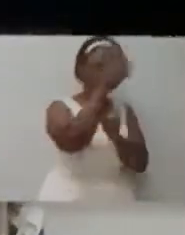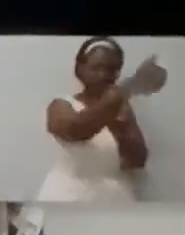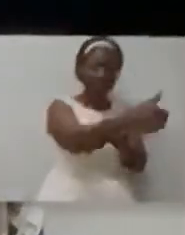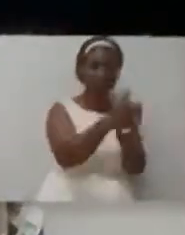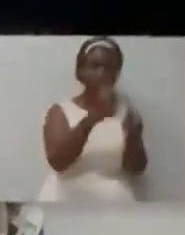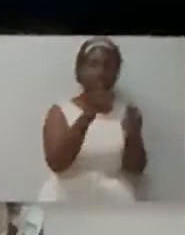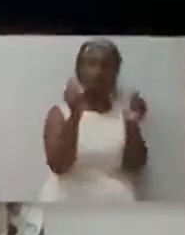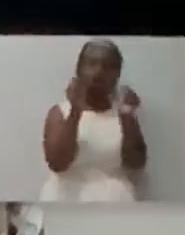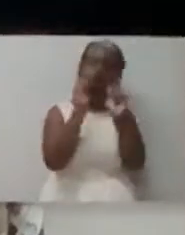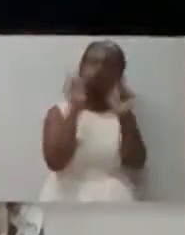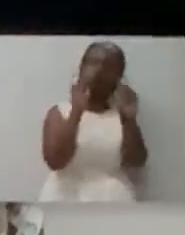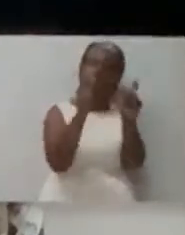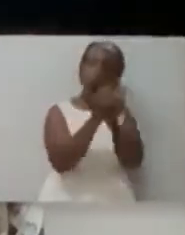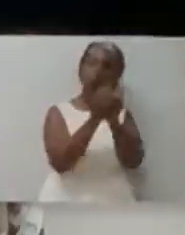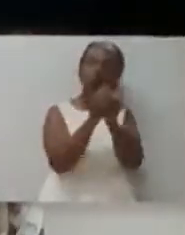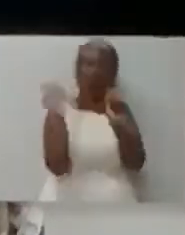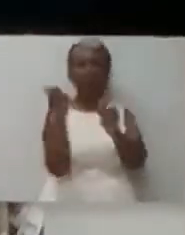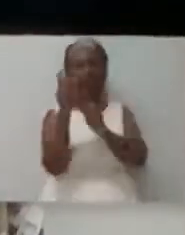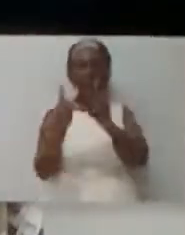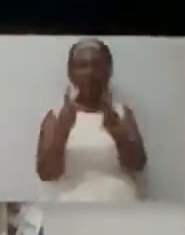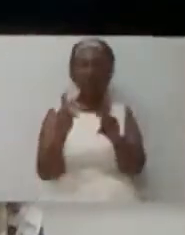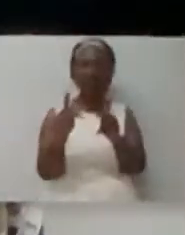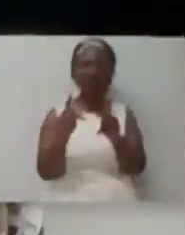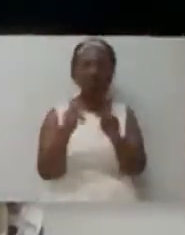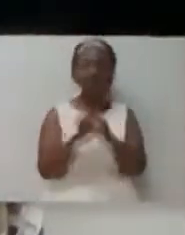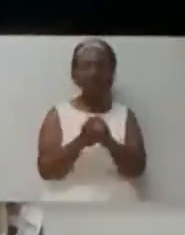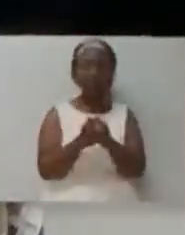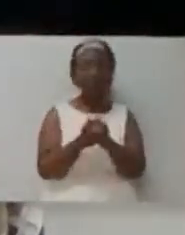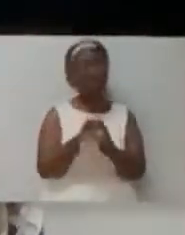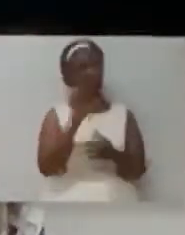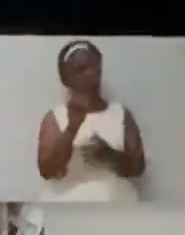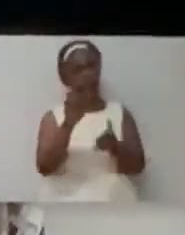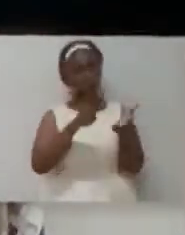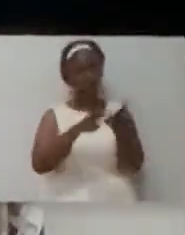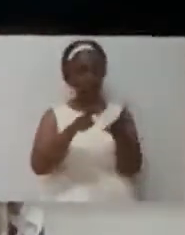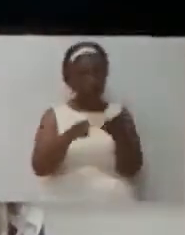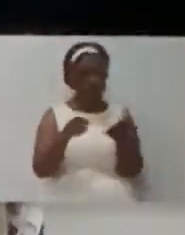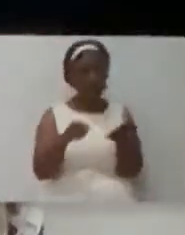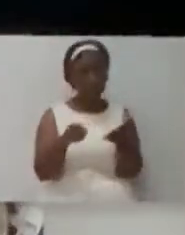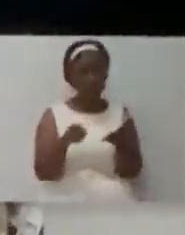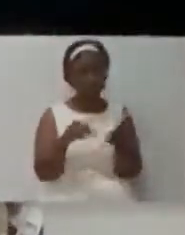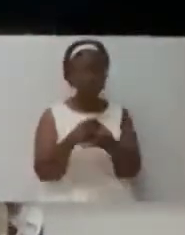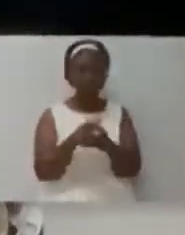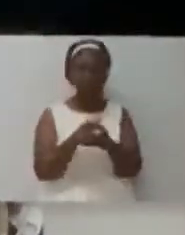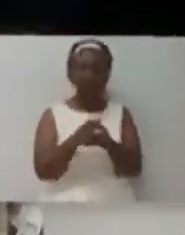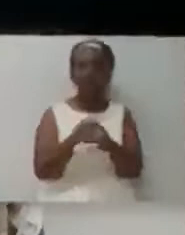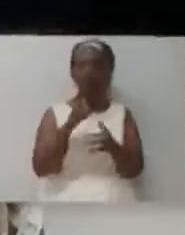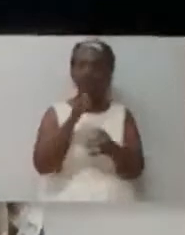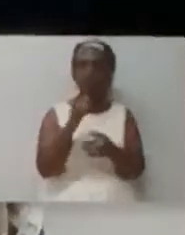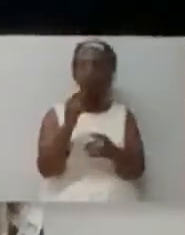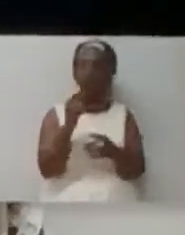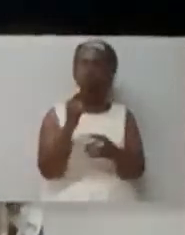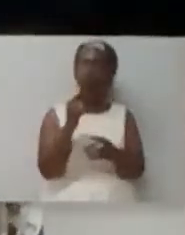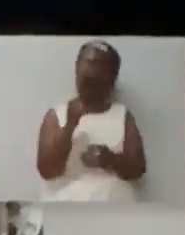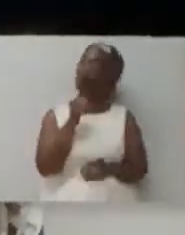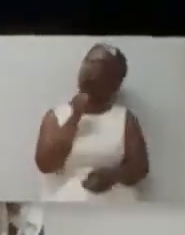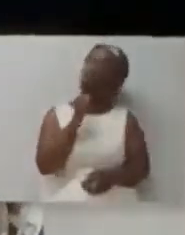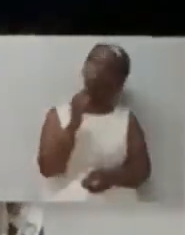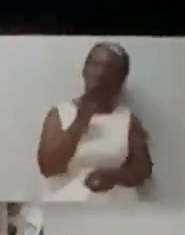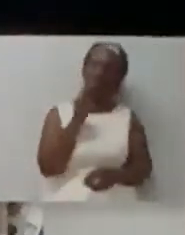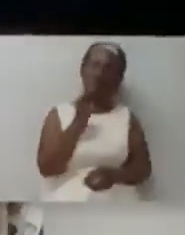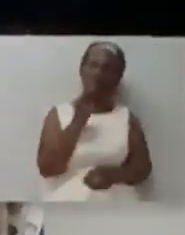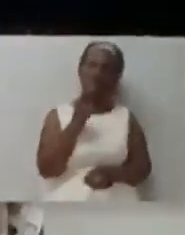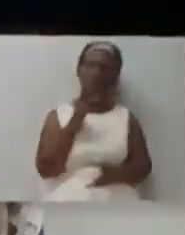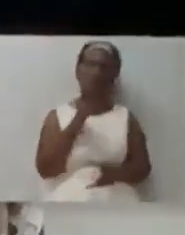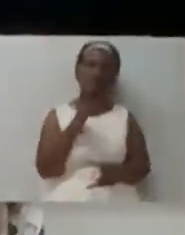Pay it forward when you can. Do your research. No one else is going to do that for you. And do not let your